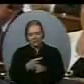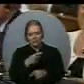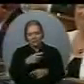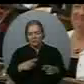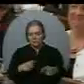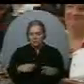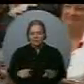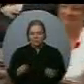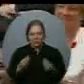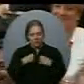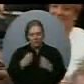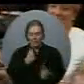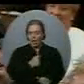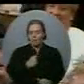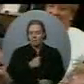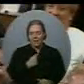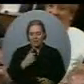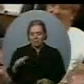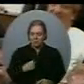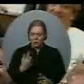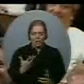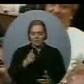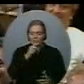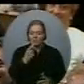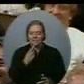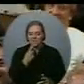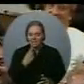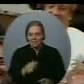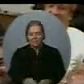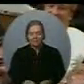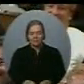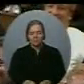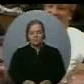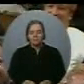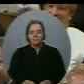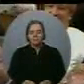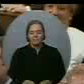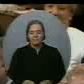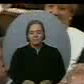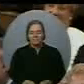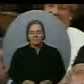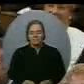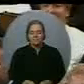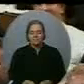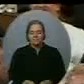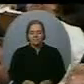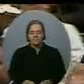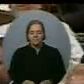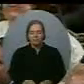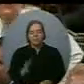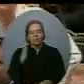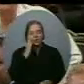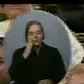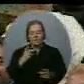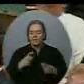Which is not easy to do. Which is not easy to do as the President of the Treasury Board. I know the member for Timmins will be excited that tomorrow